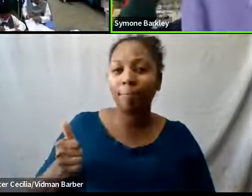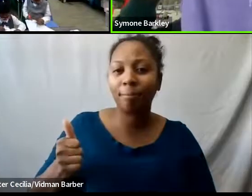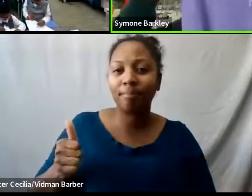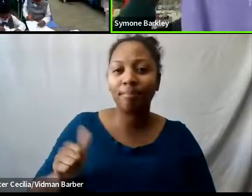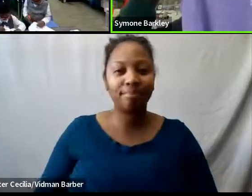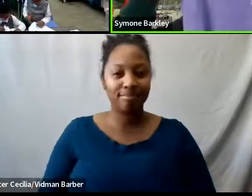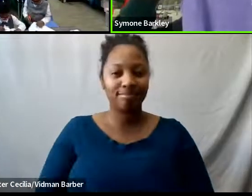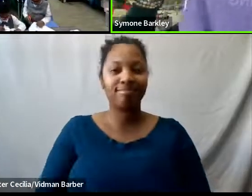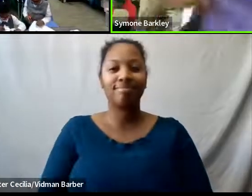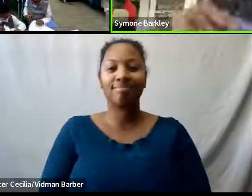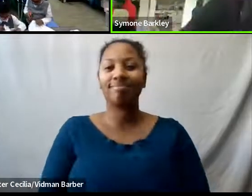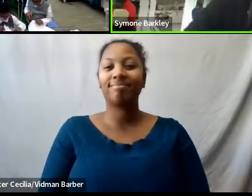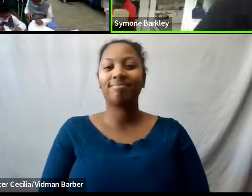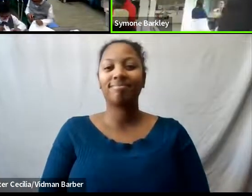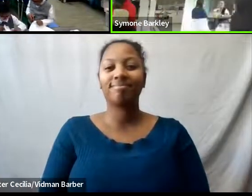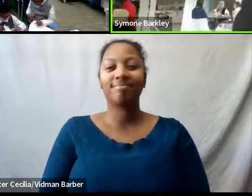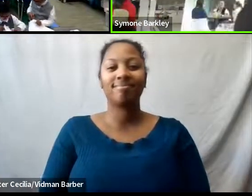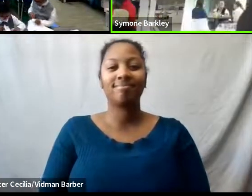top.